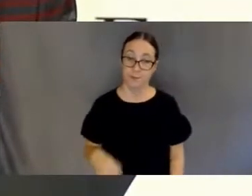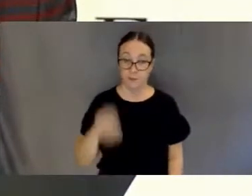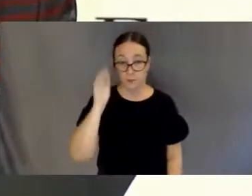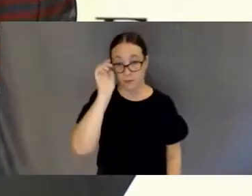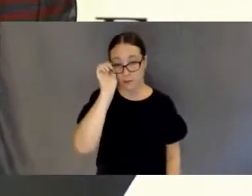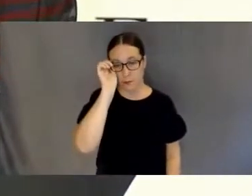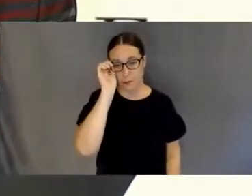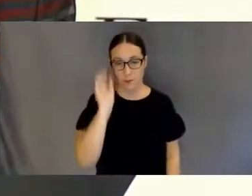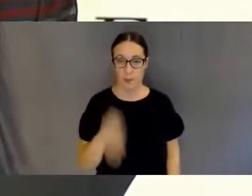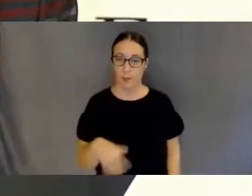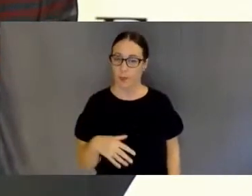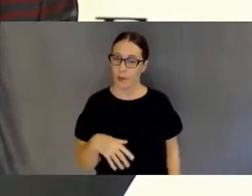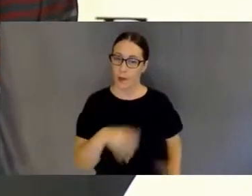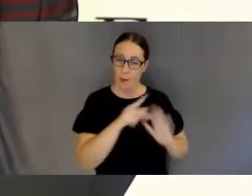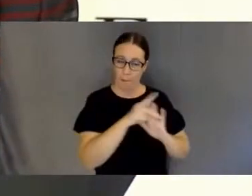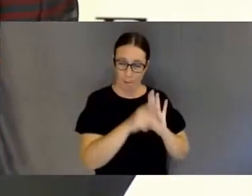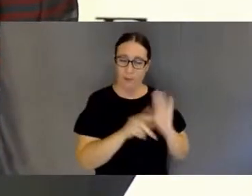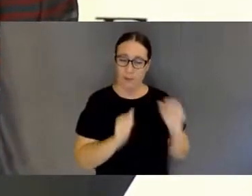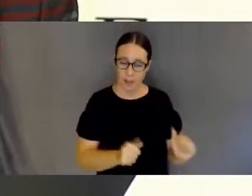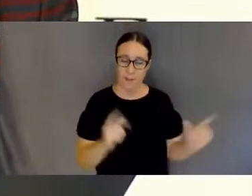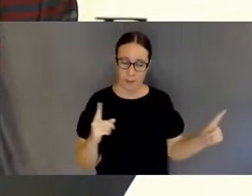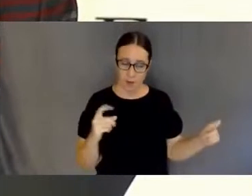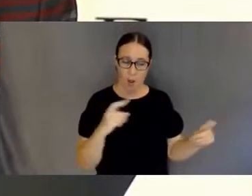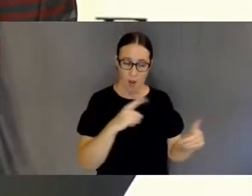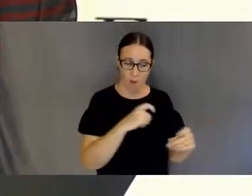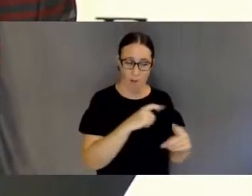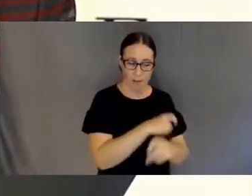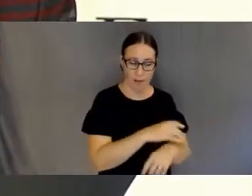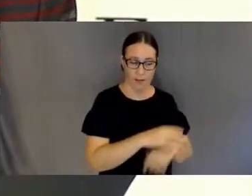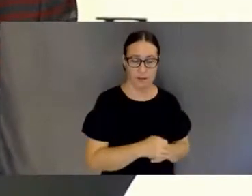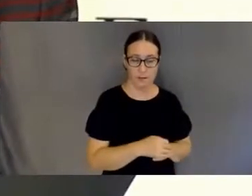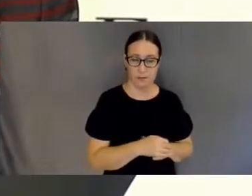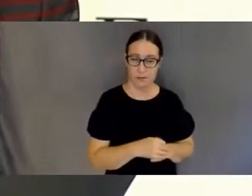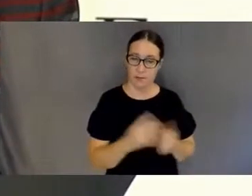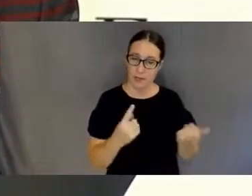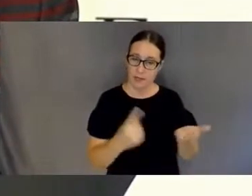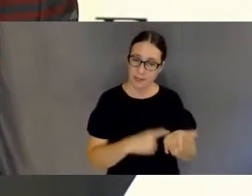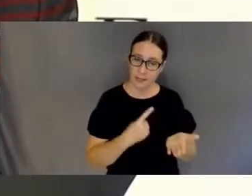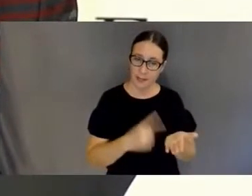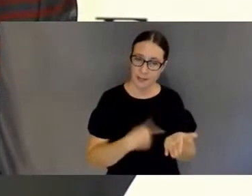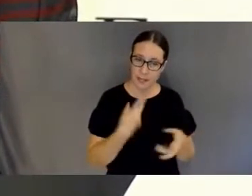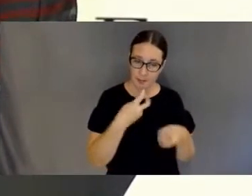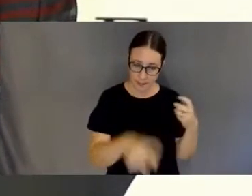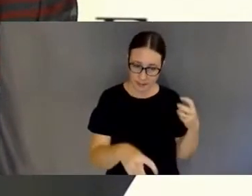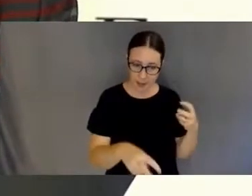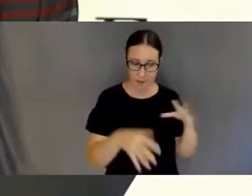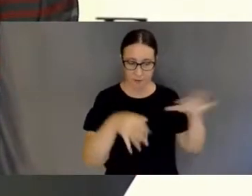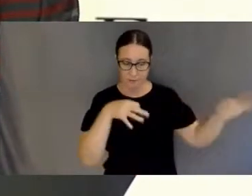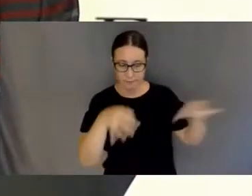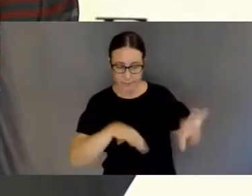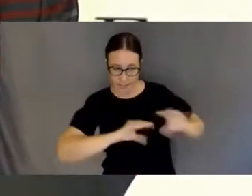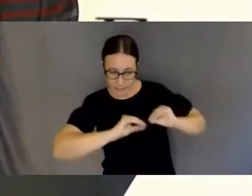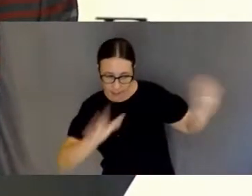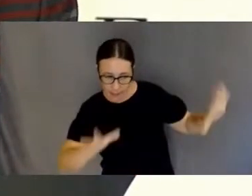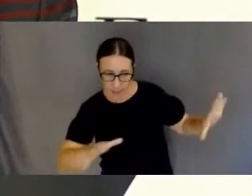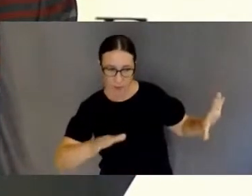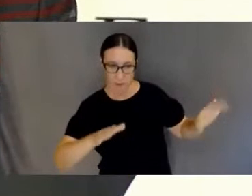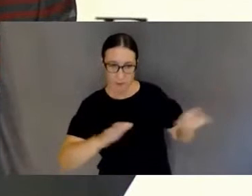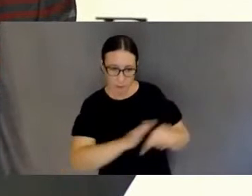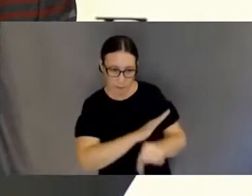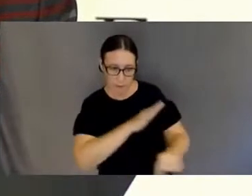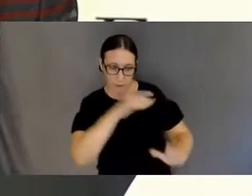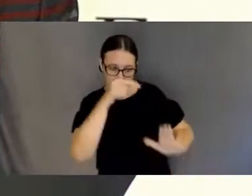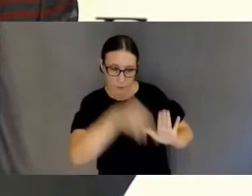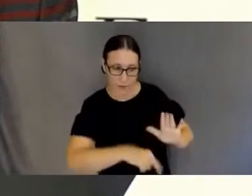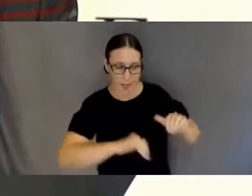complex thing. Sometimes it's very difficult to state with clarity and certainty how a particular